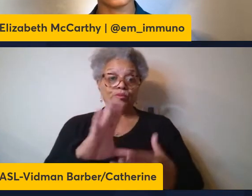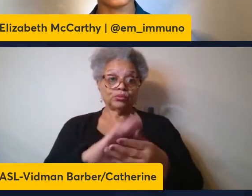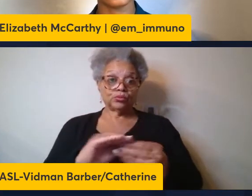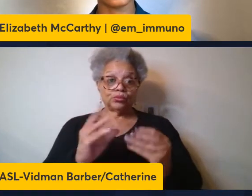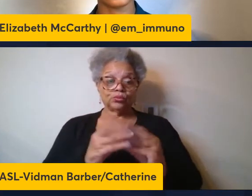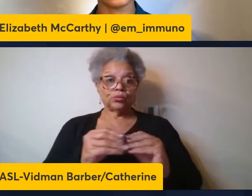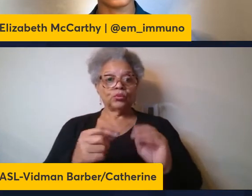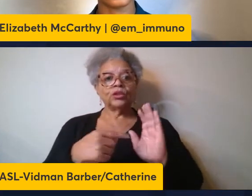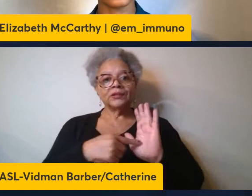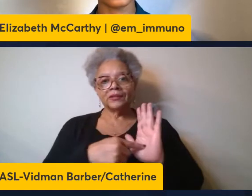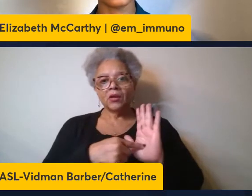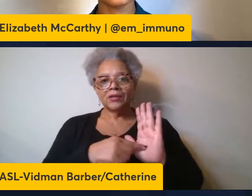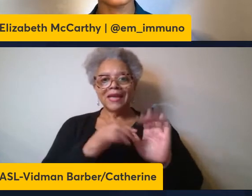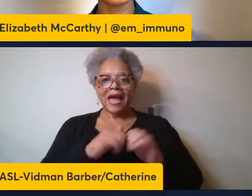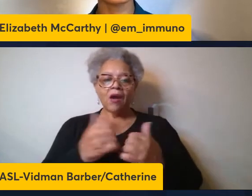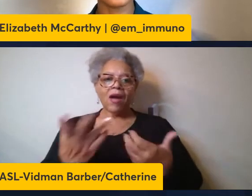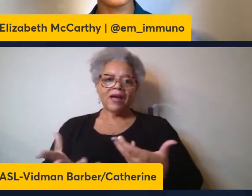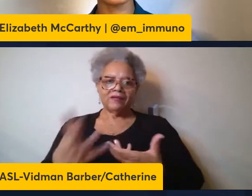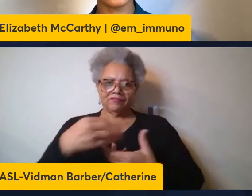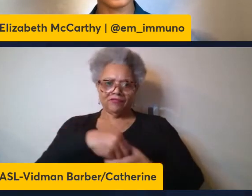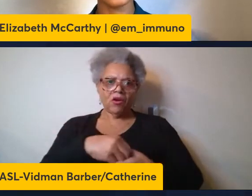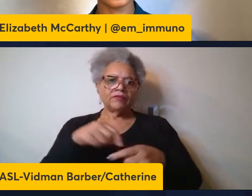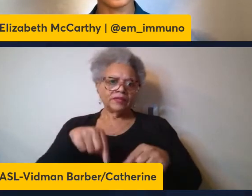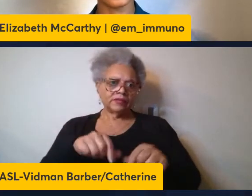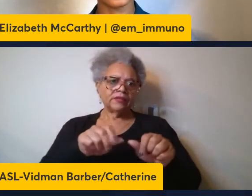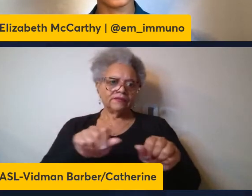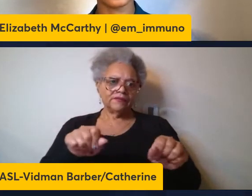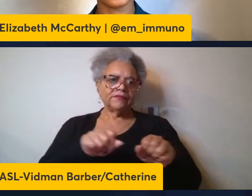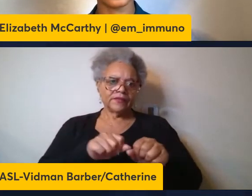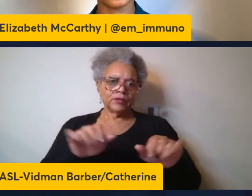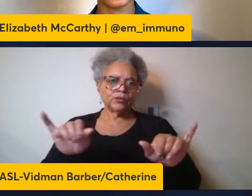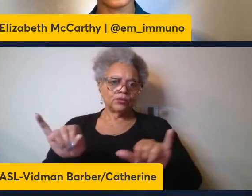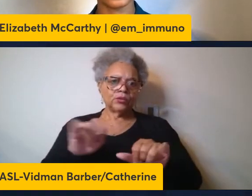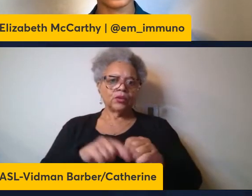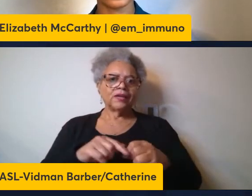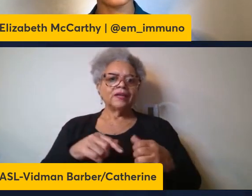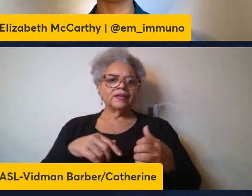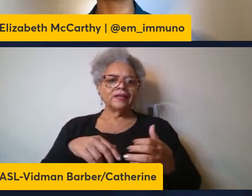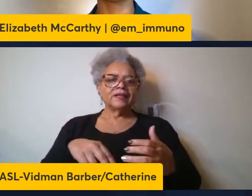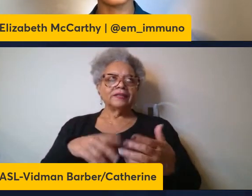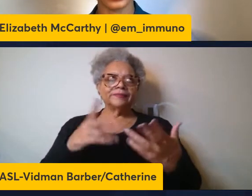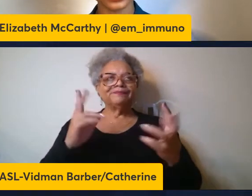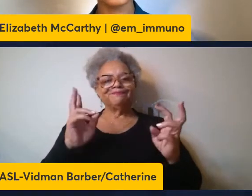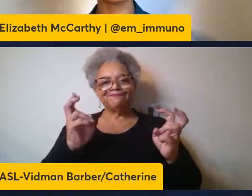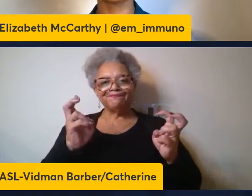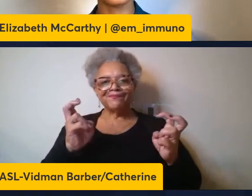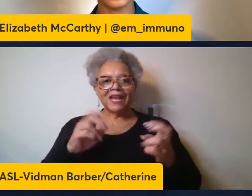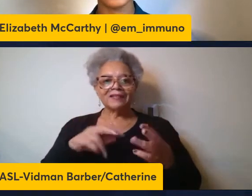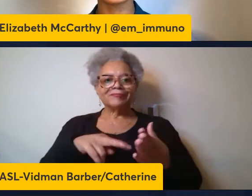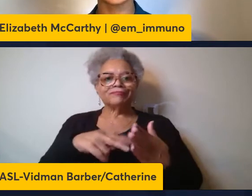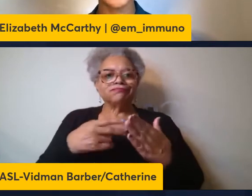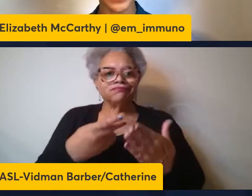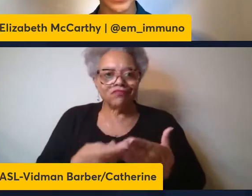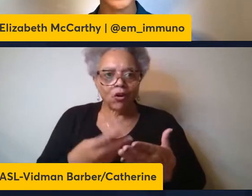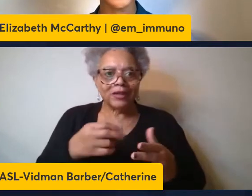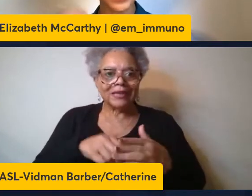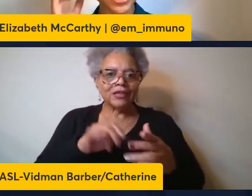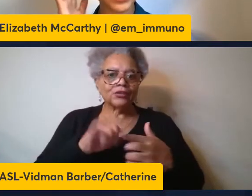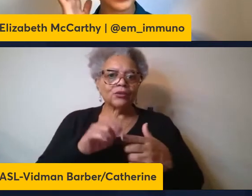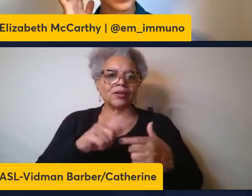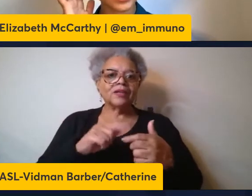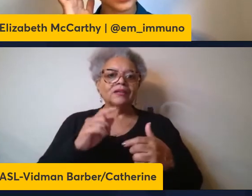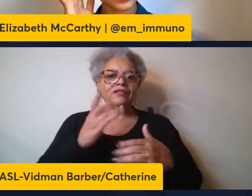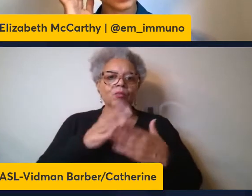that I came into it. I think like the stumbling upon is part of the process as well for me,